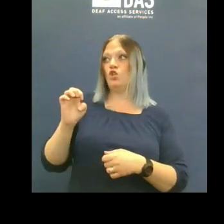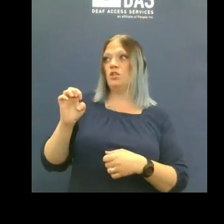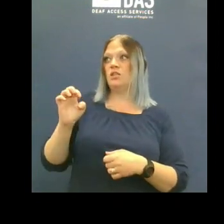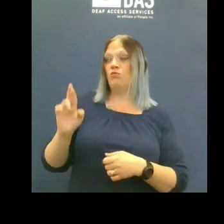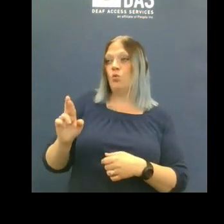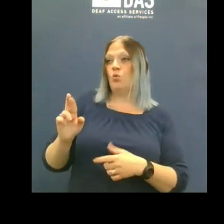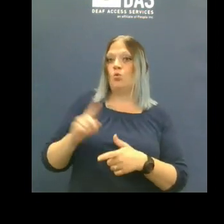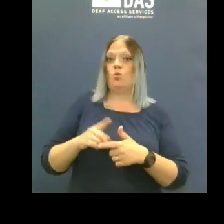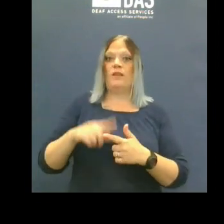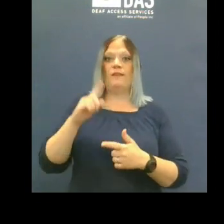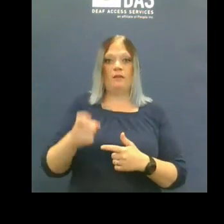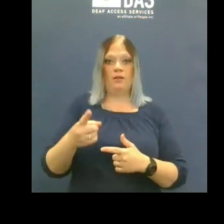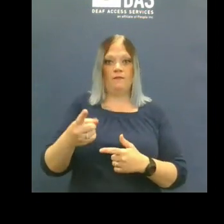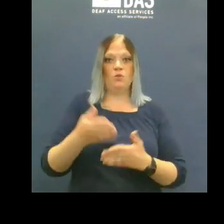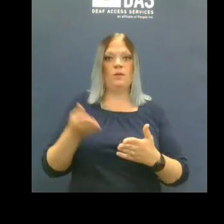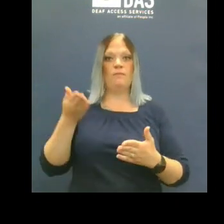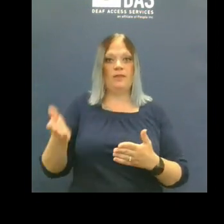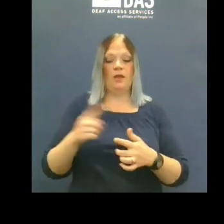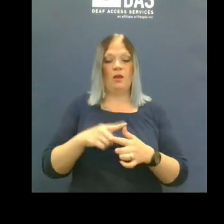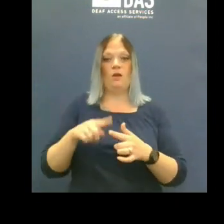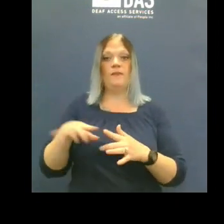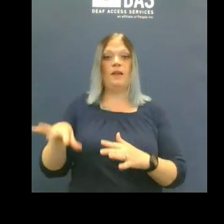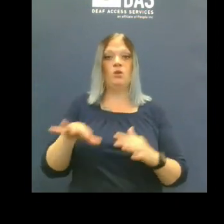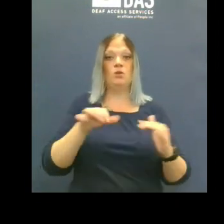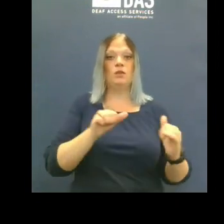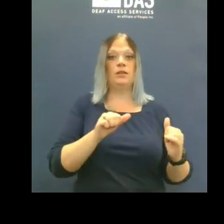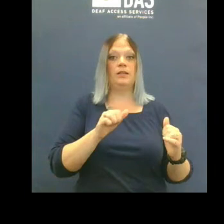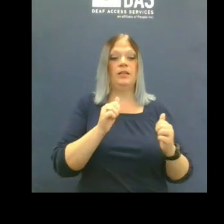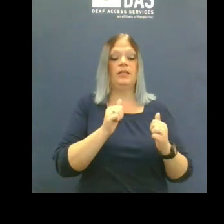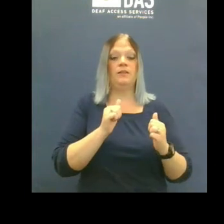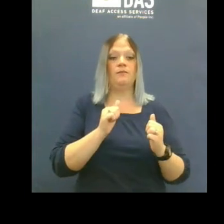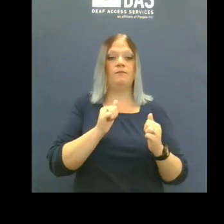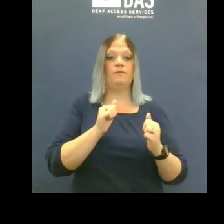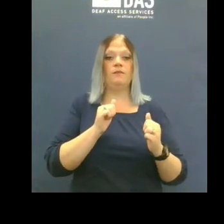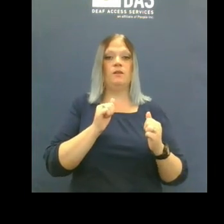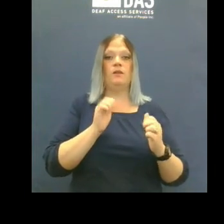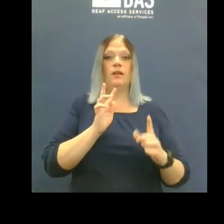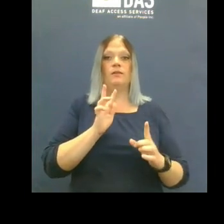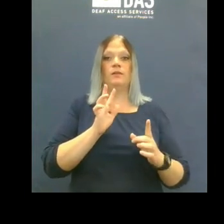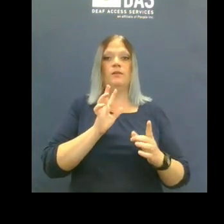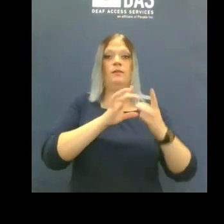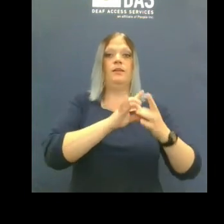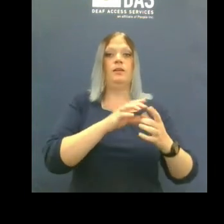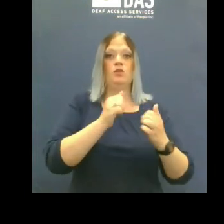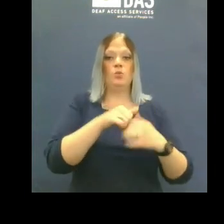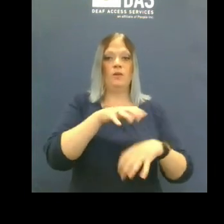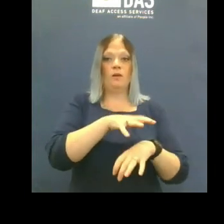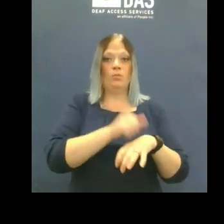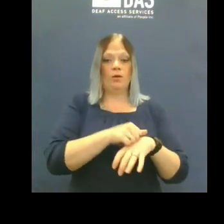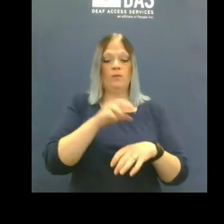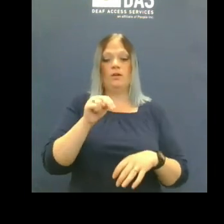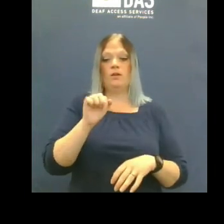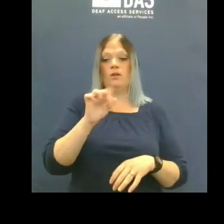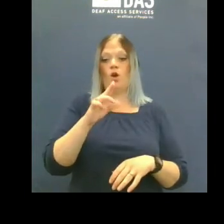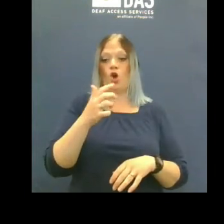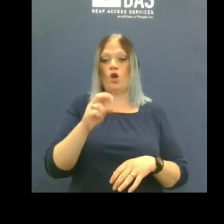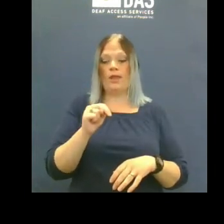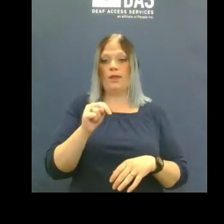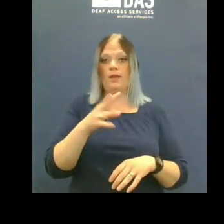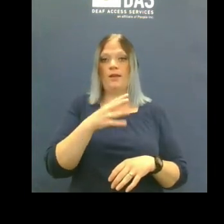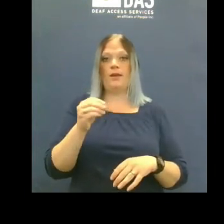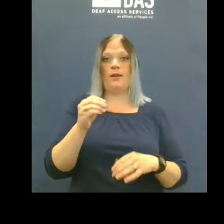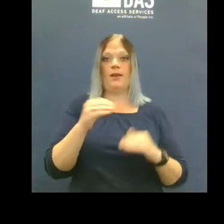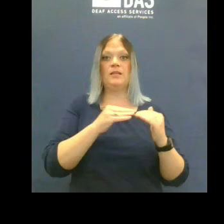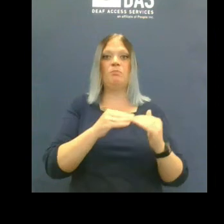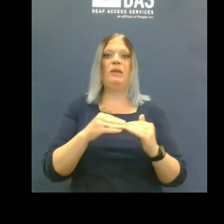dose there. And then will walk out linked up with, for your first appointment, a dose of Narcan, and a linking up to a